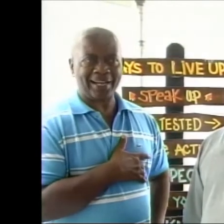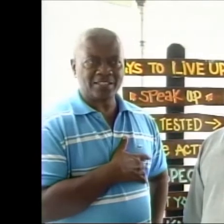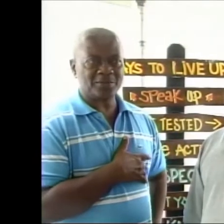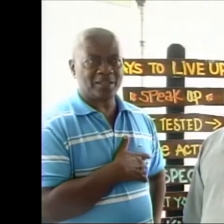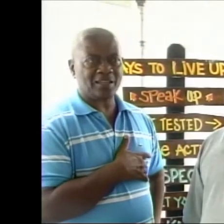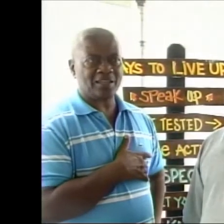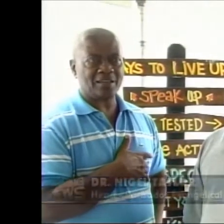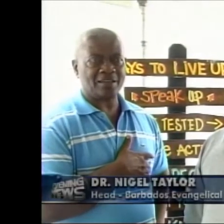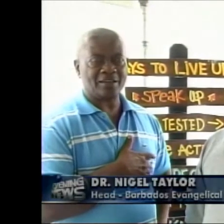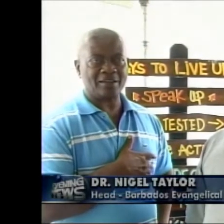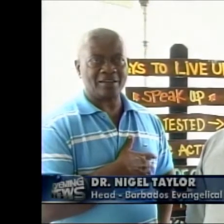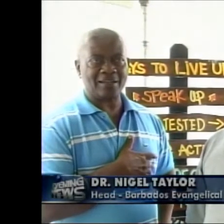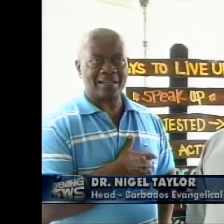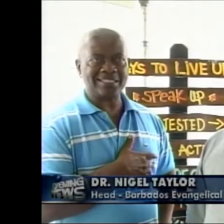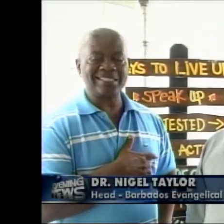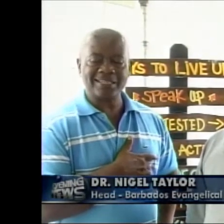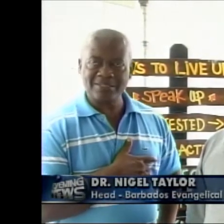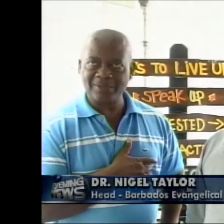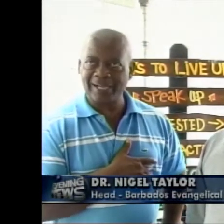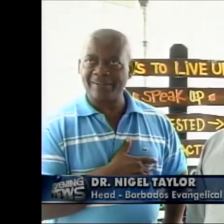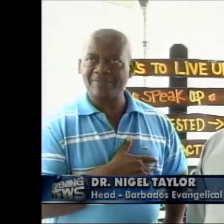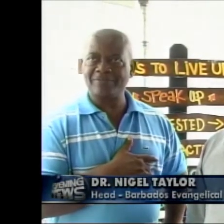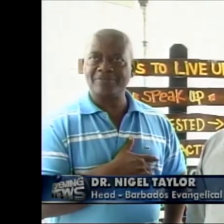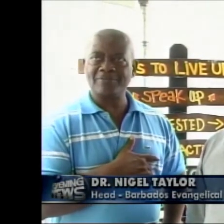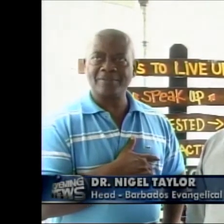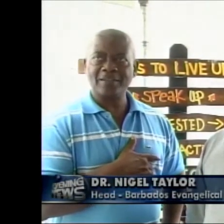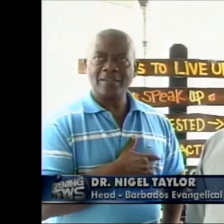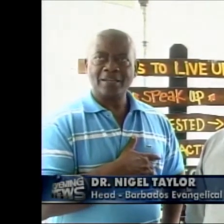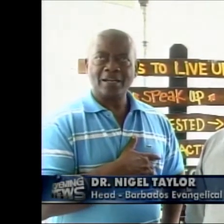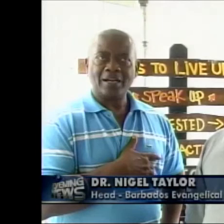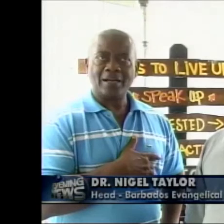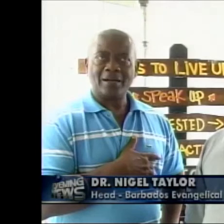we actually are seeking to have